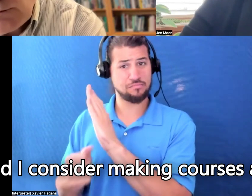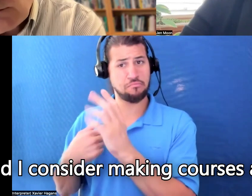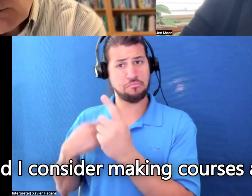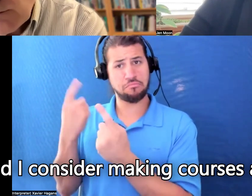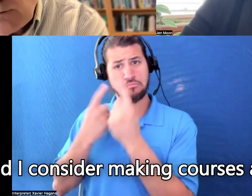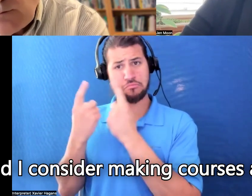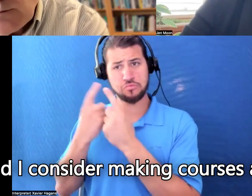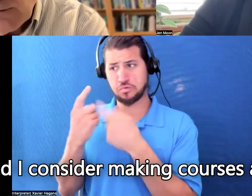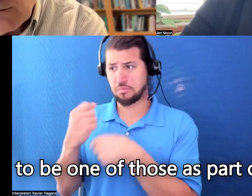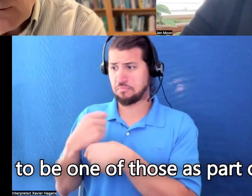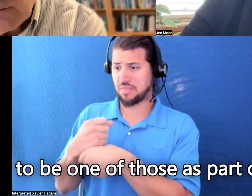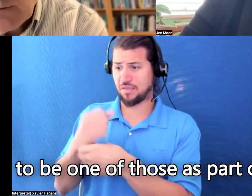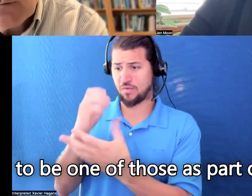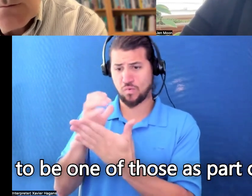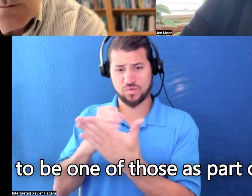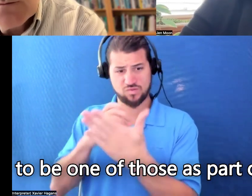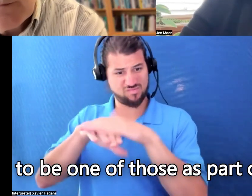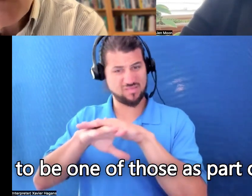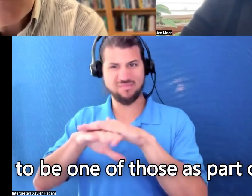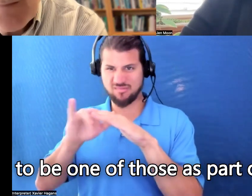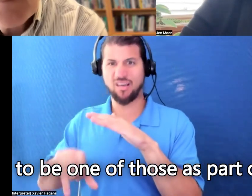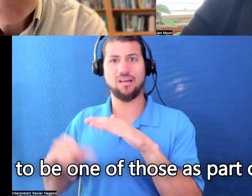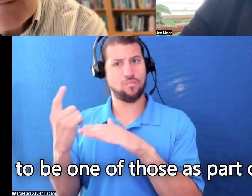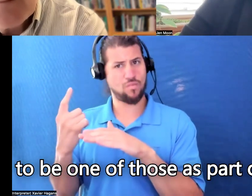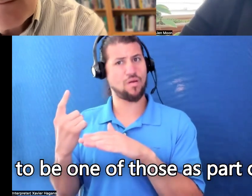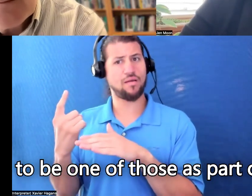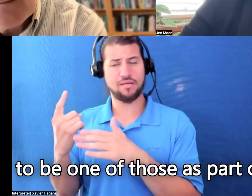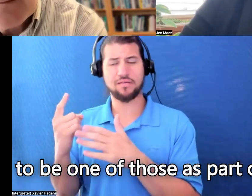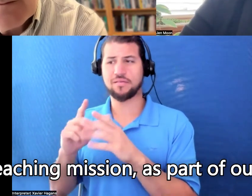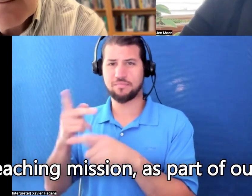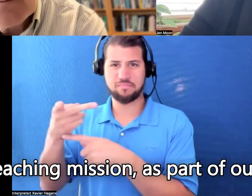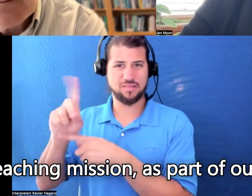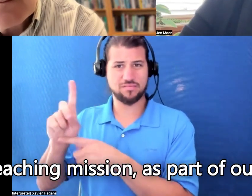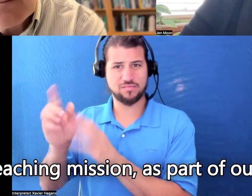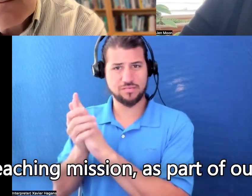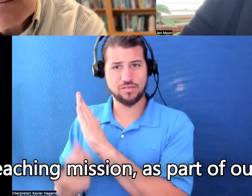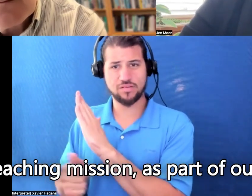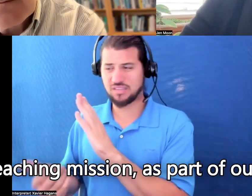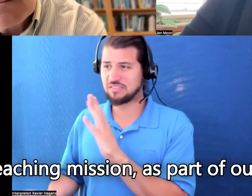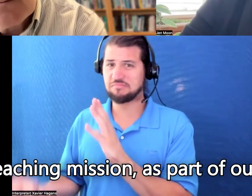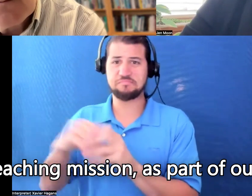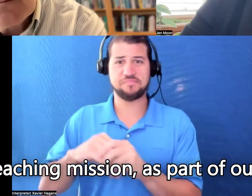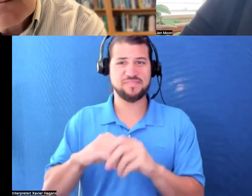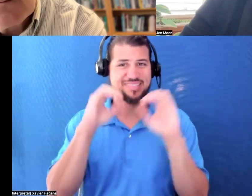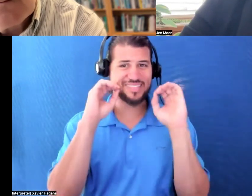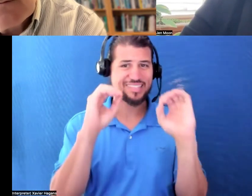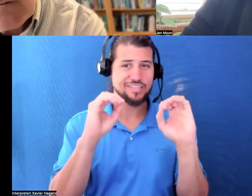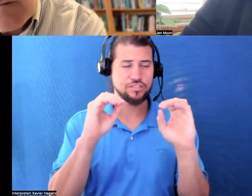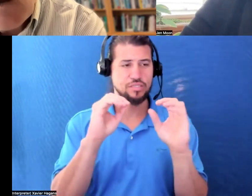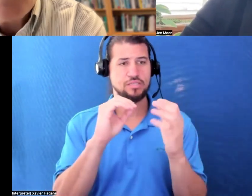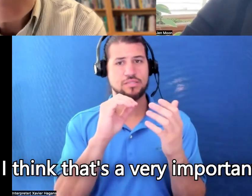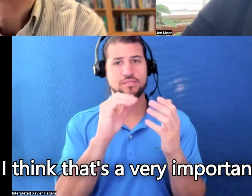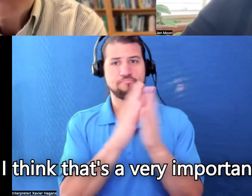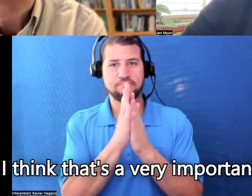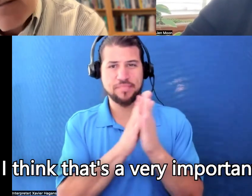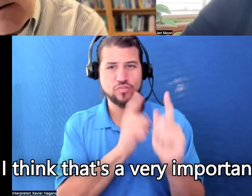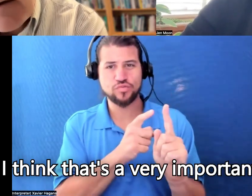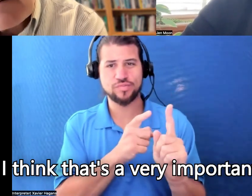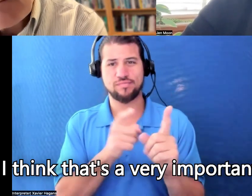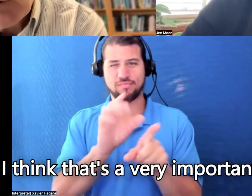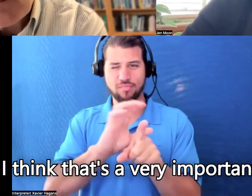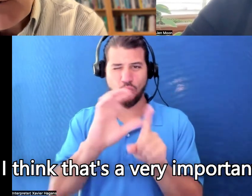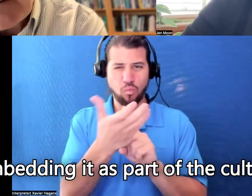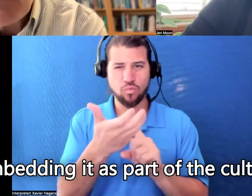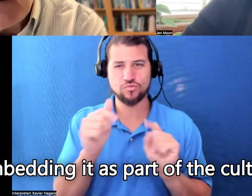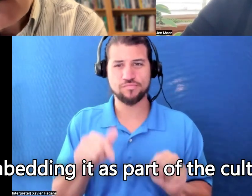making courses accessible to be one of those, as part of our teaching mission, as part of our culture. I think that's a